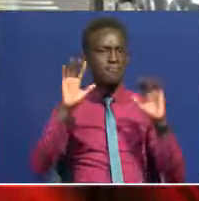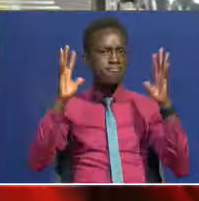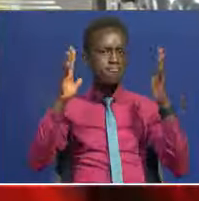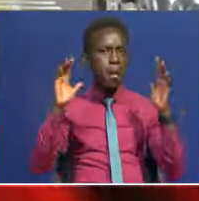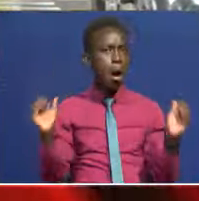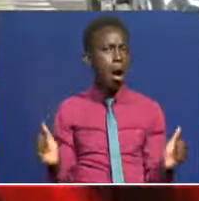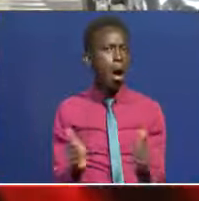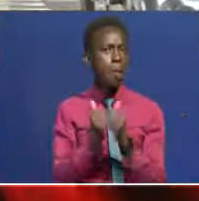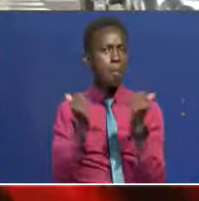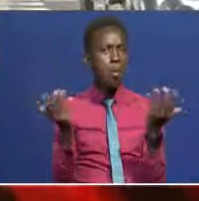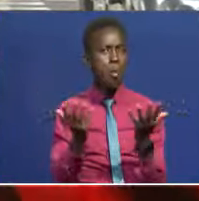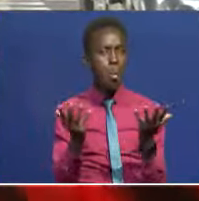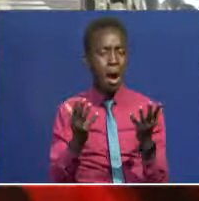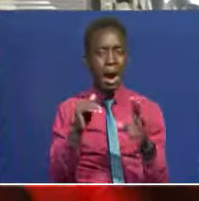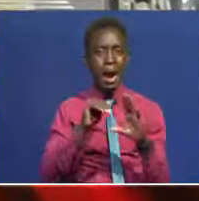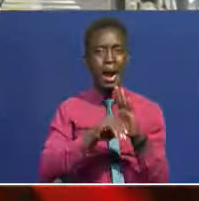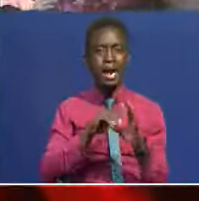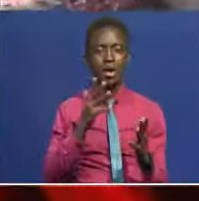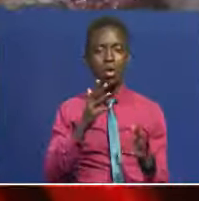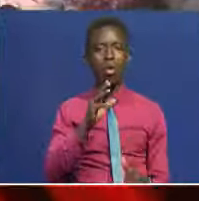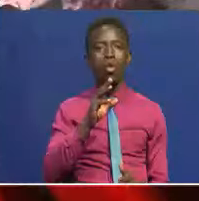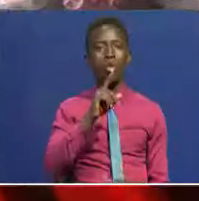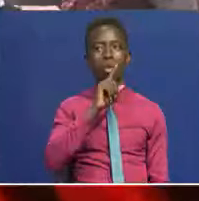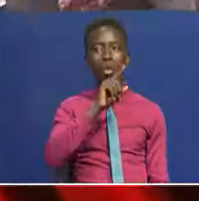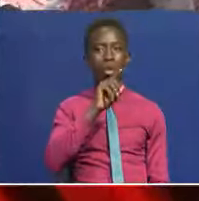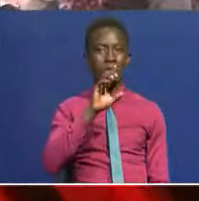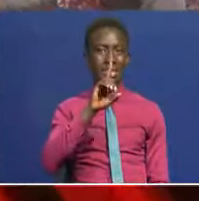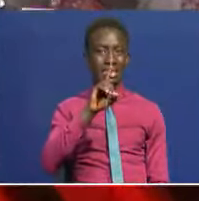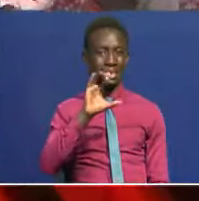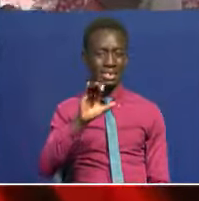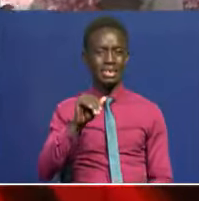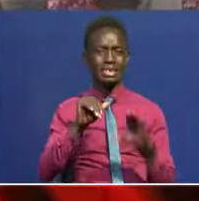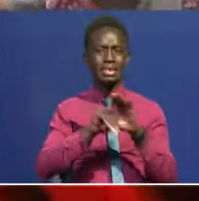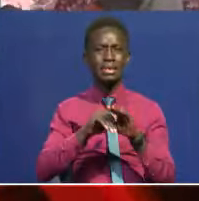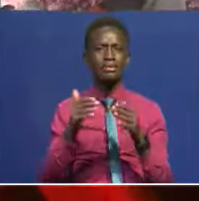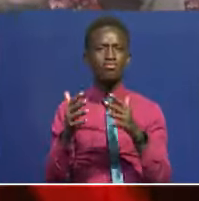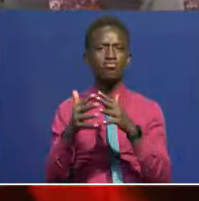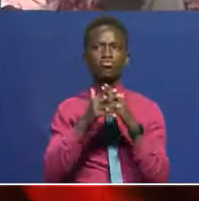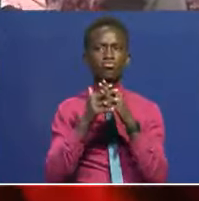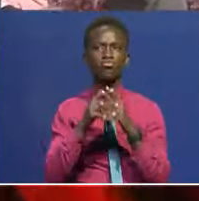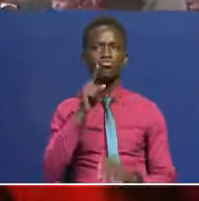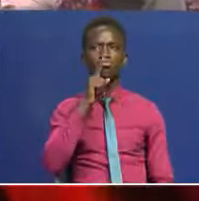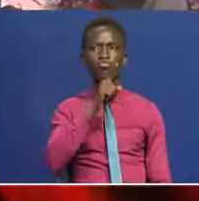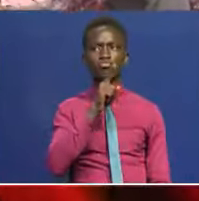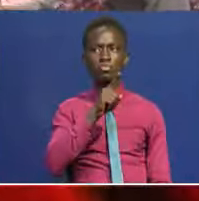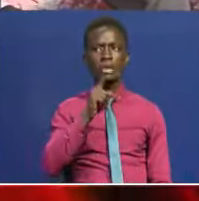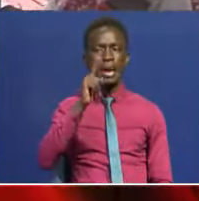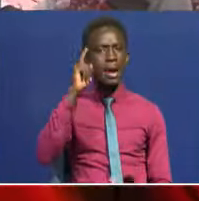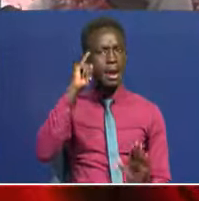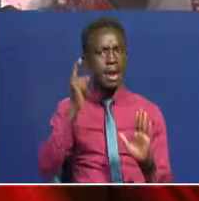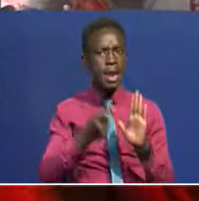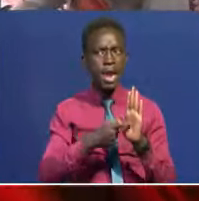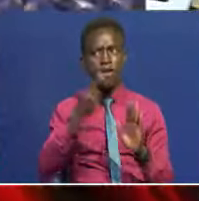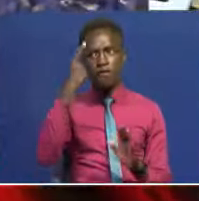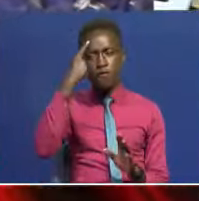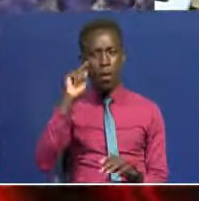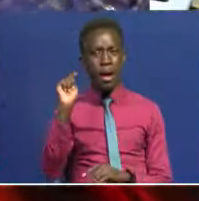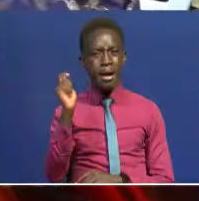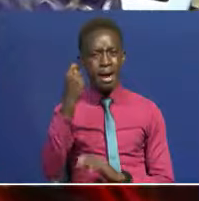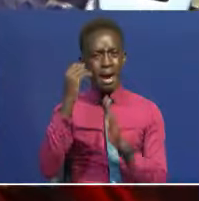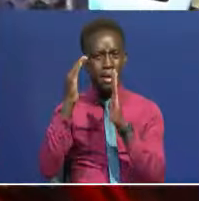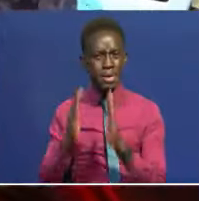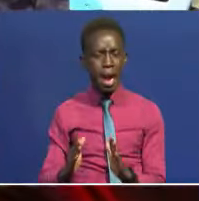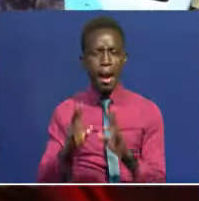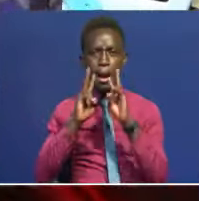in the U.S., Zaja said her nomination was evident of the great recognition for Kenya peace builders, women